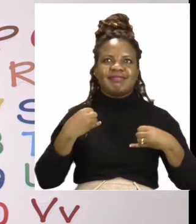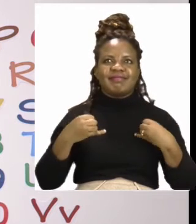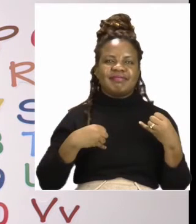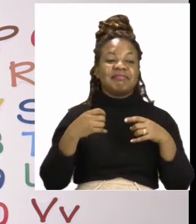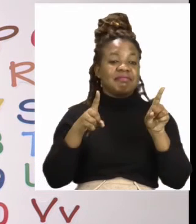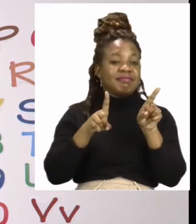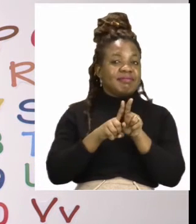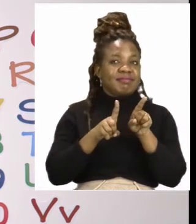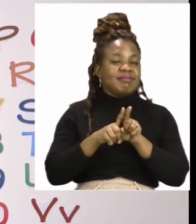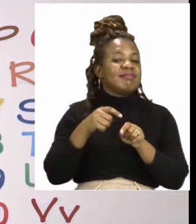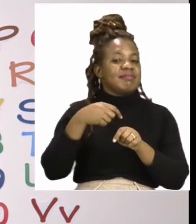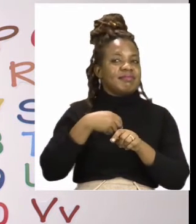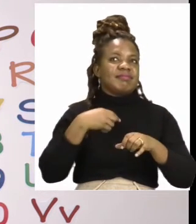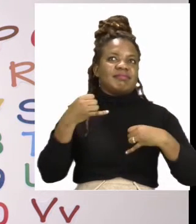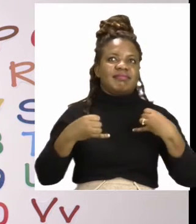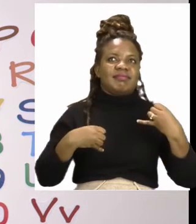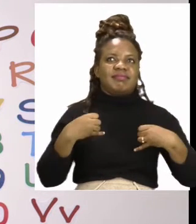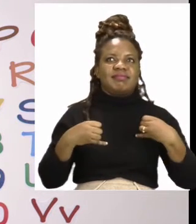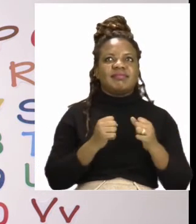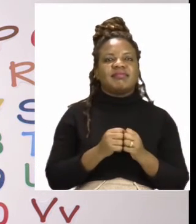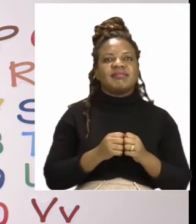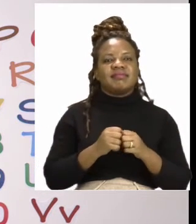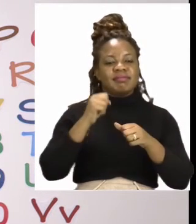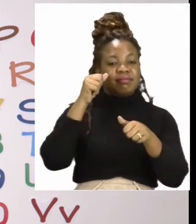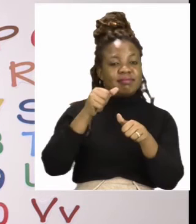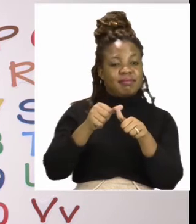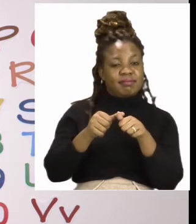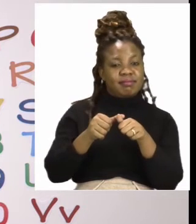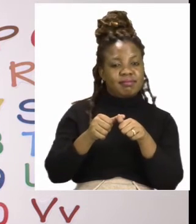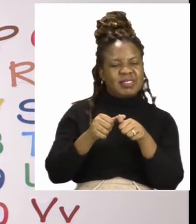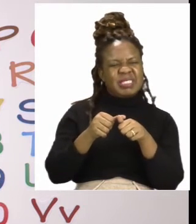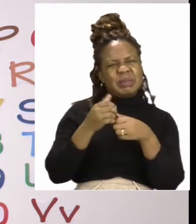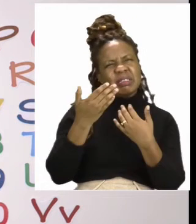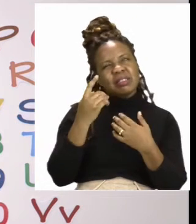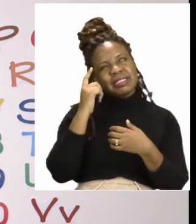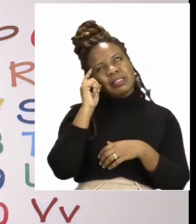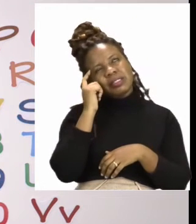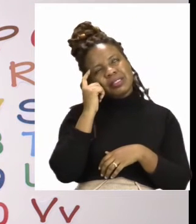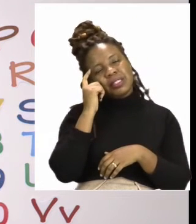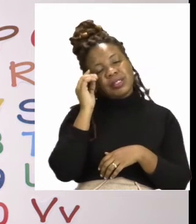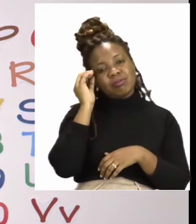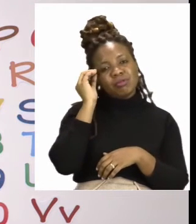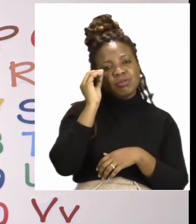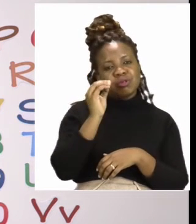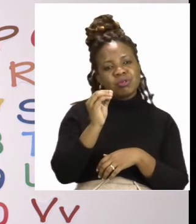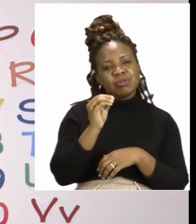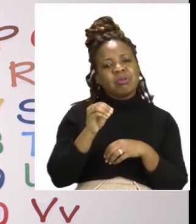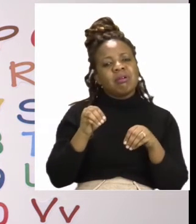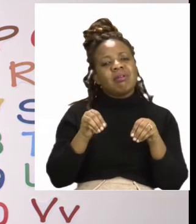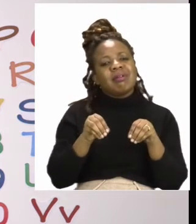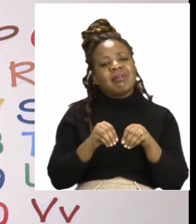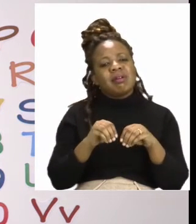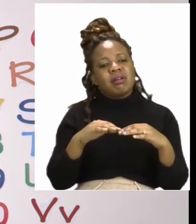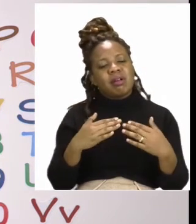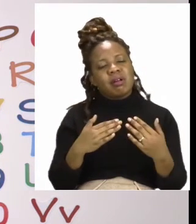did. Remember, if you're not sure or you don't know what to do, it's okay to ask for help.